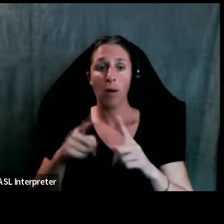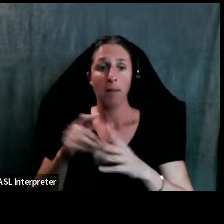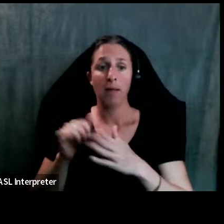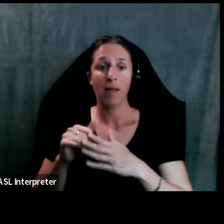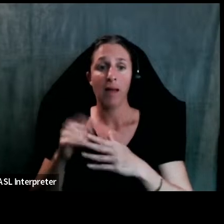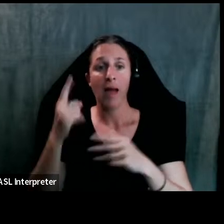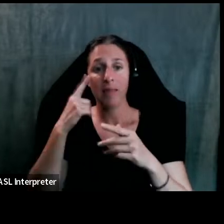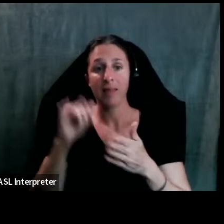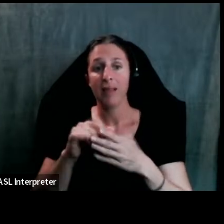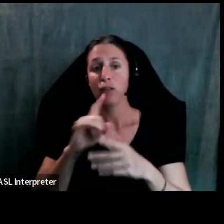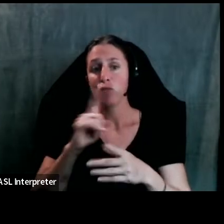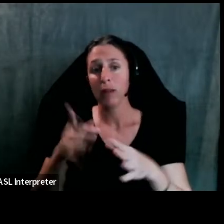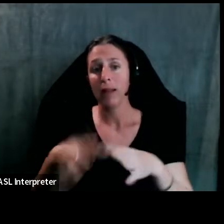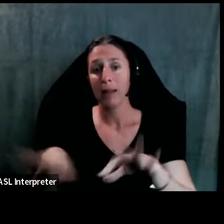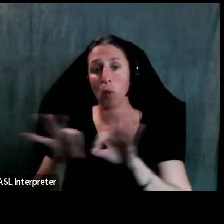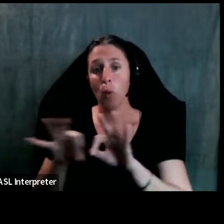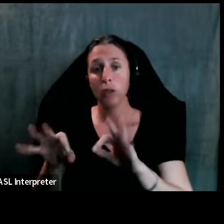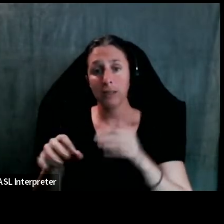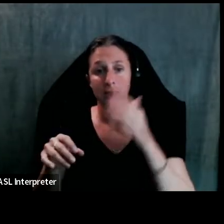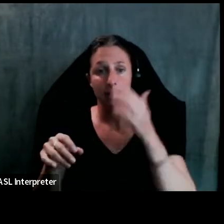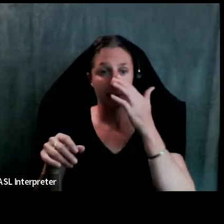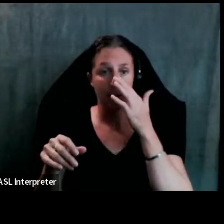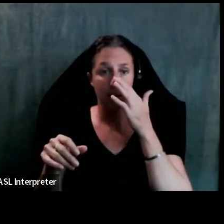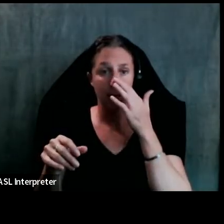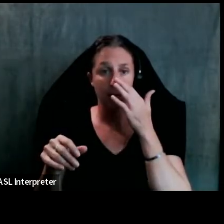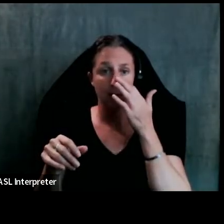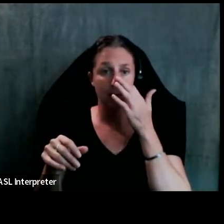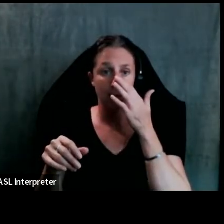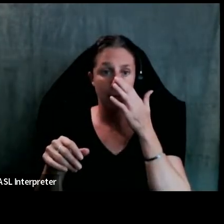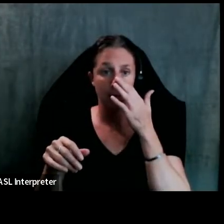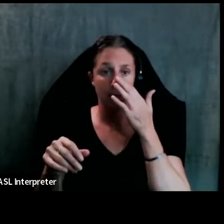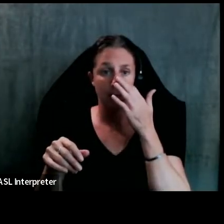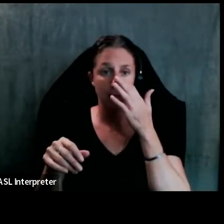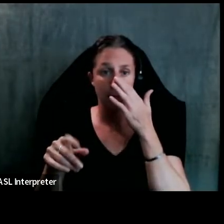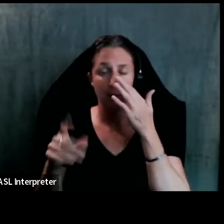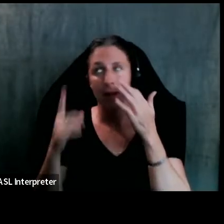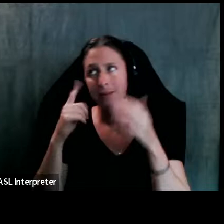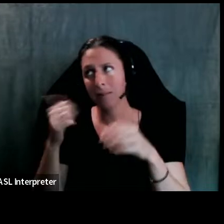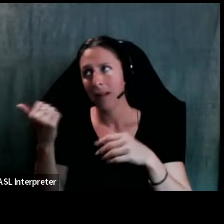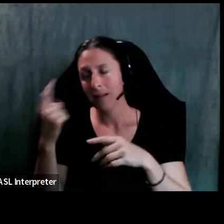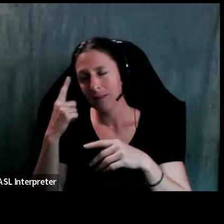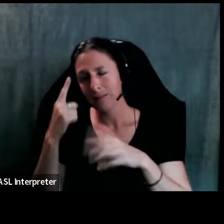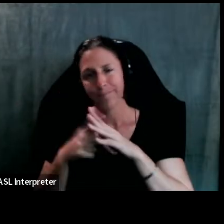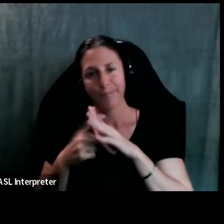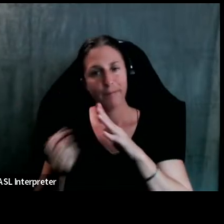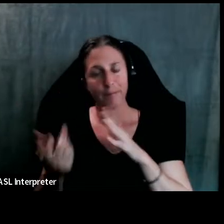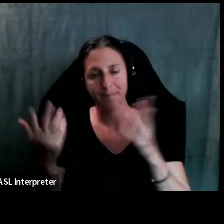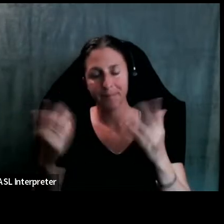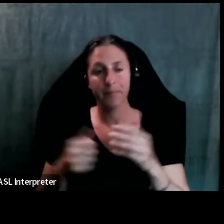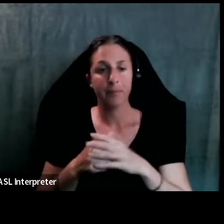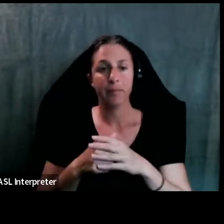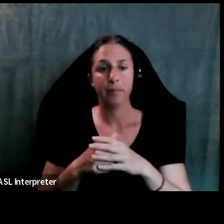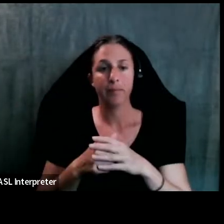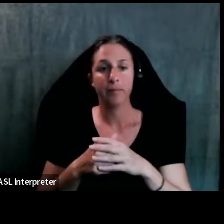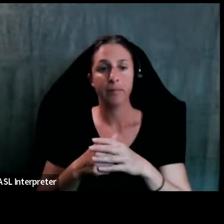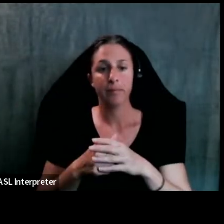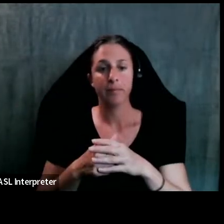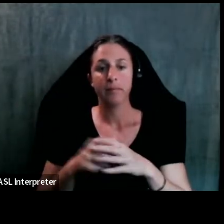that's really important. And then I had something else I forgot, but go ahead. Does anybody else have something else to